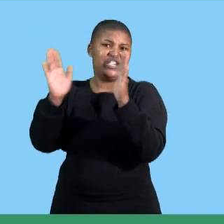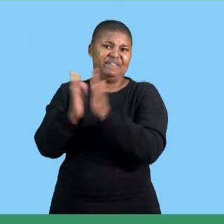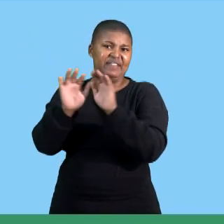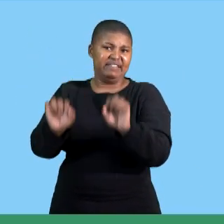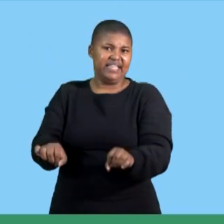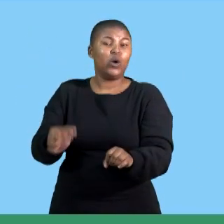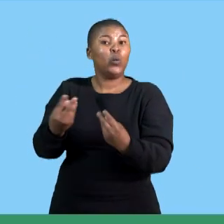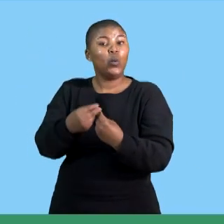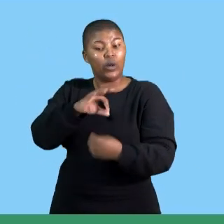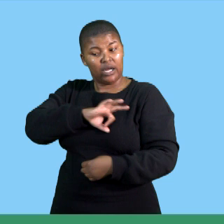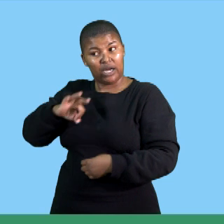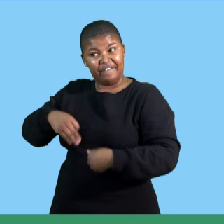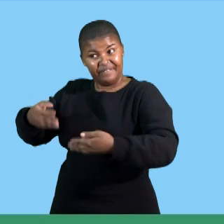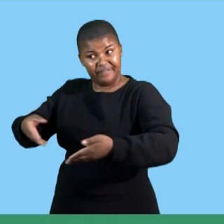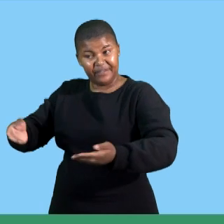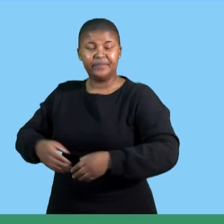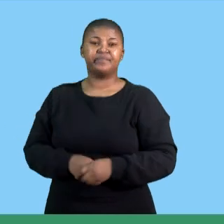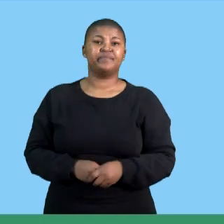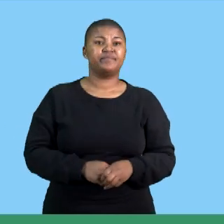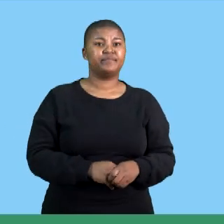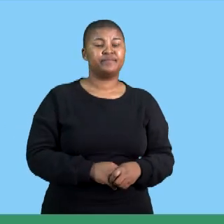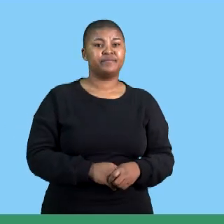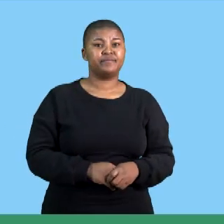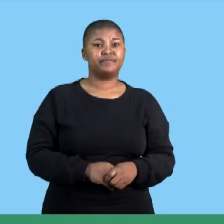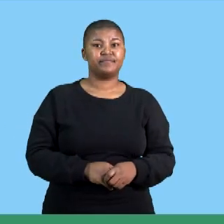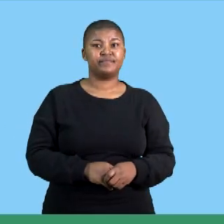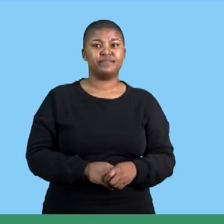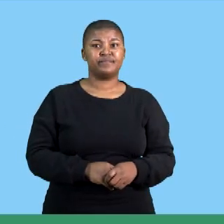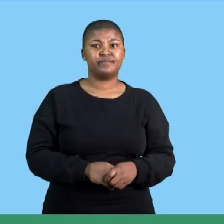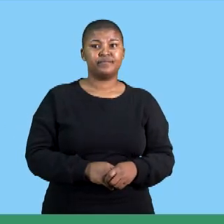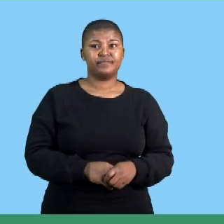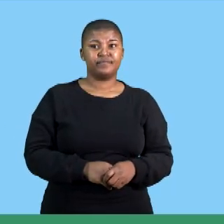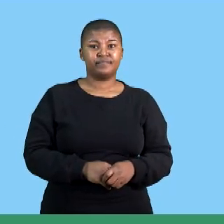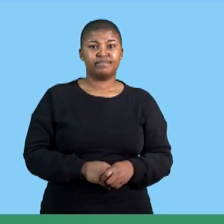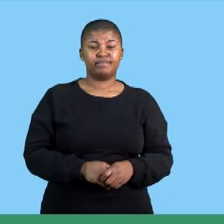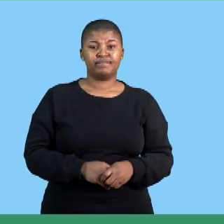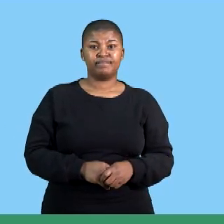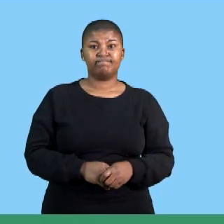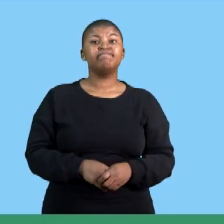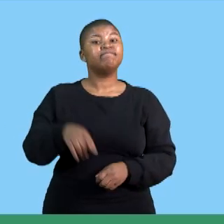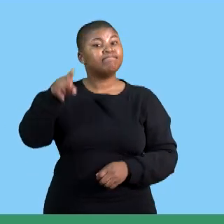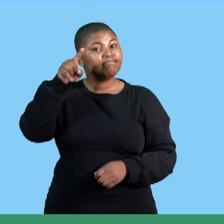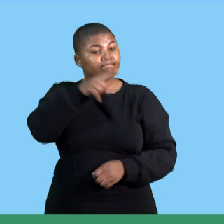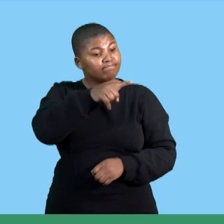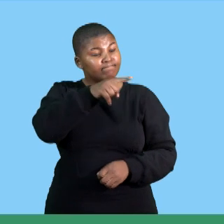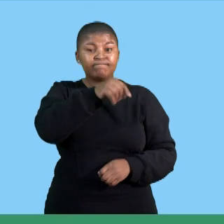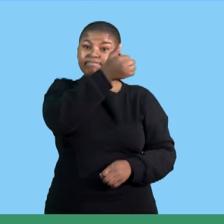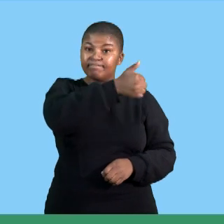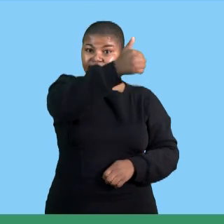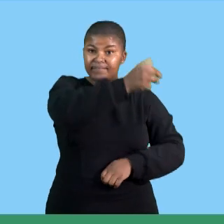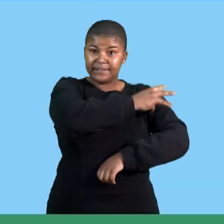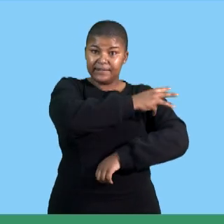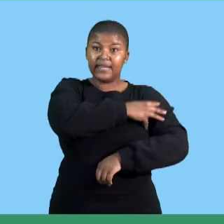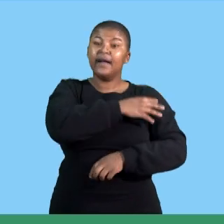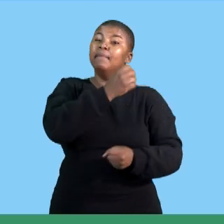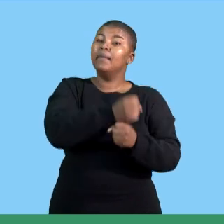employees. The second statement says they ensured that they communicate all the processes with